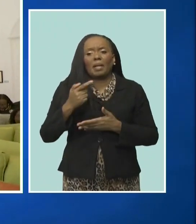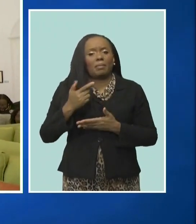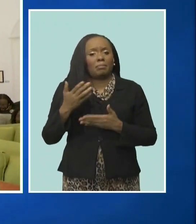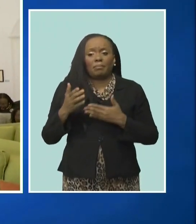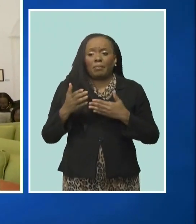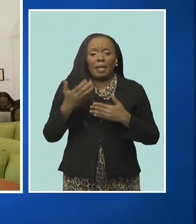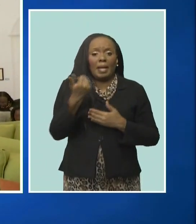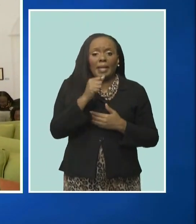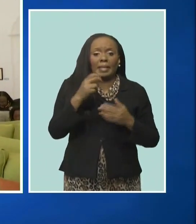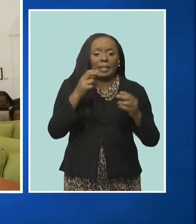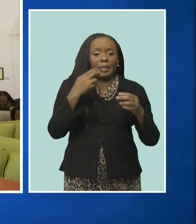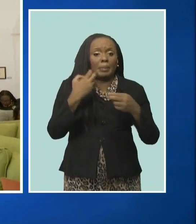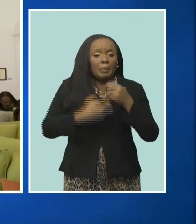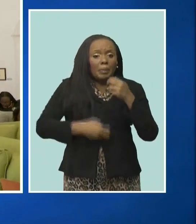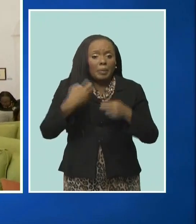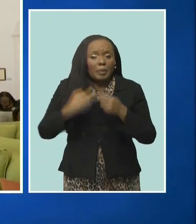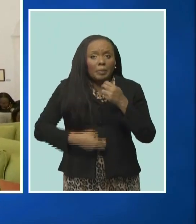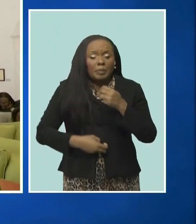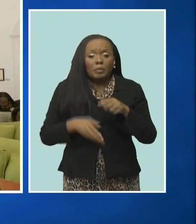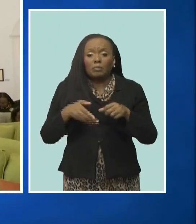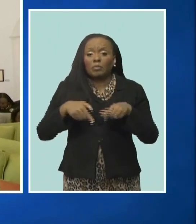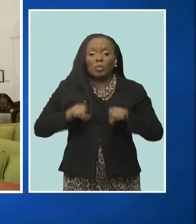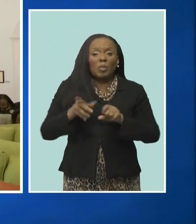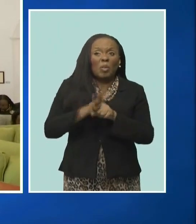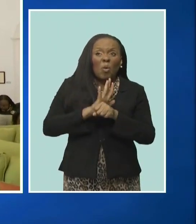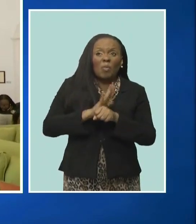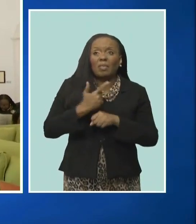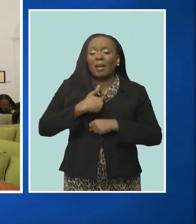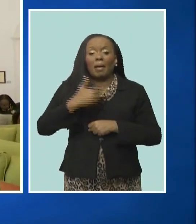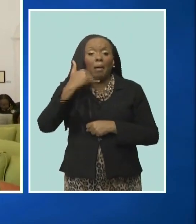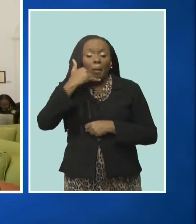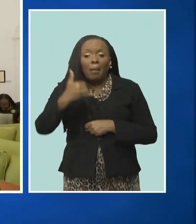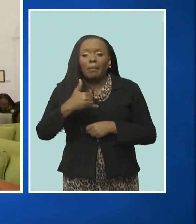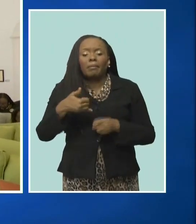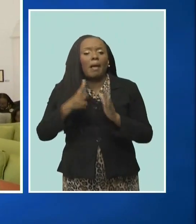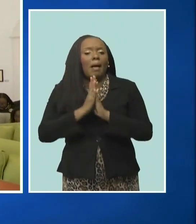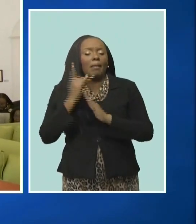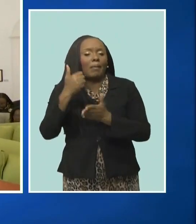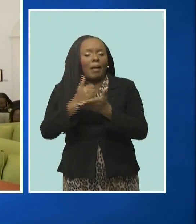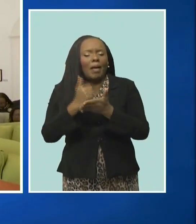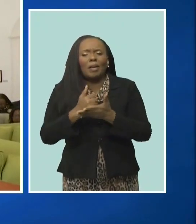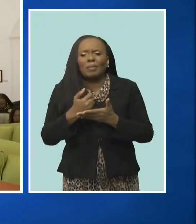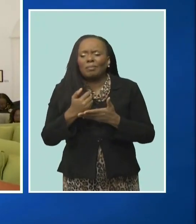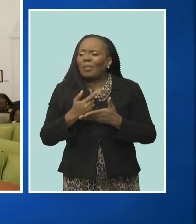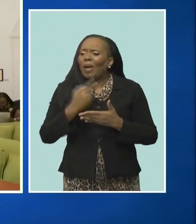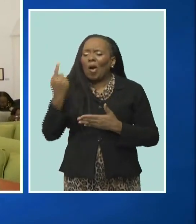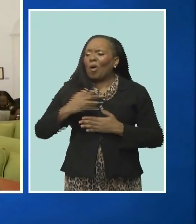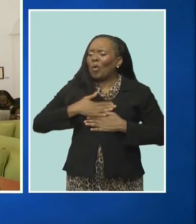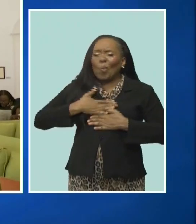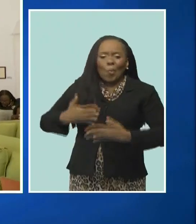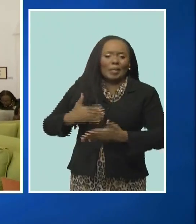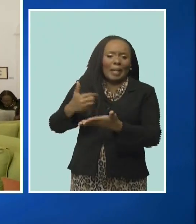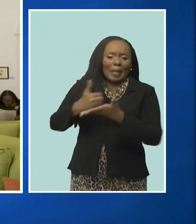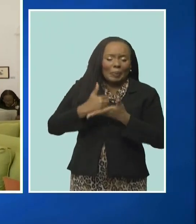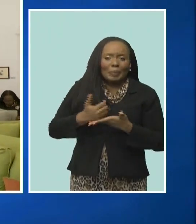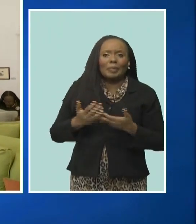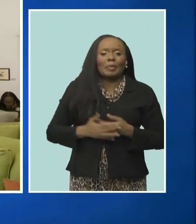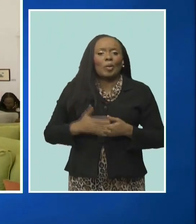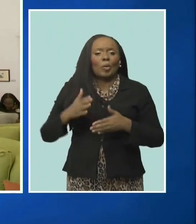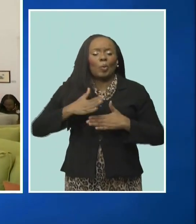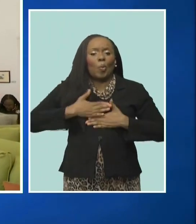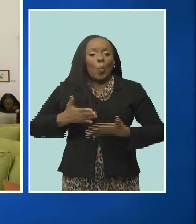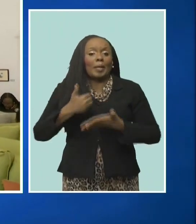there were issues, even during the course of the COVID pandemic, when I was able to call on them at any point in time. And